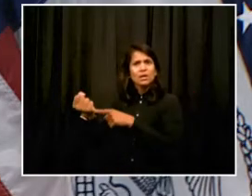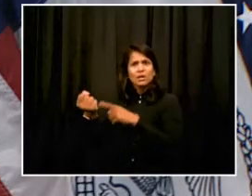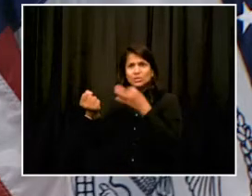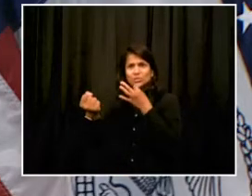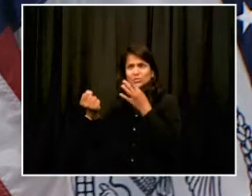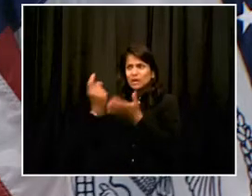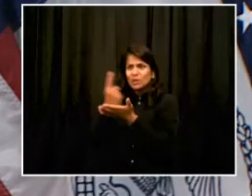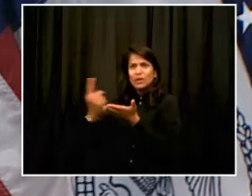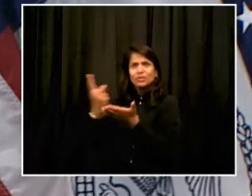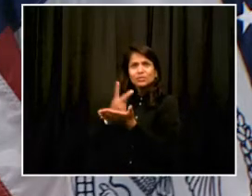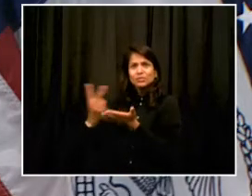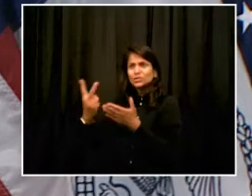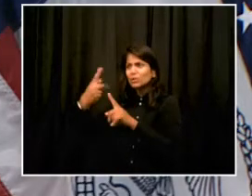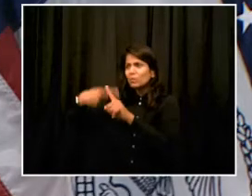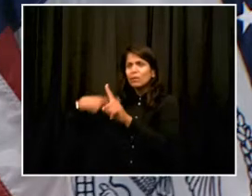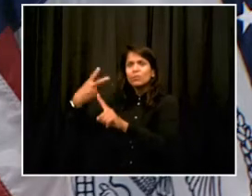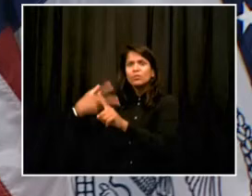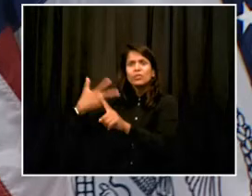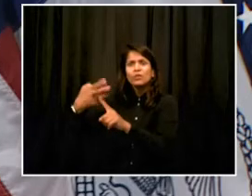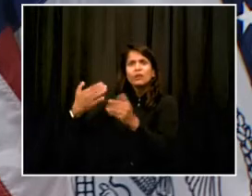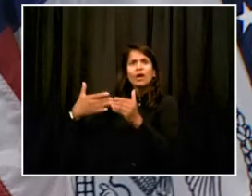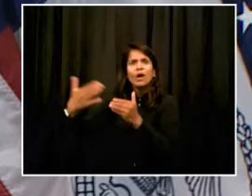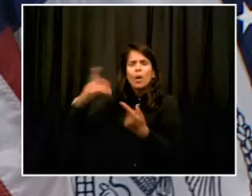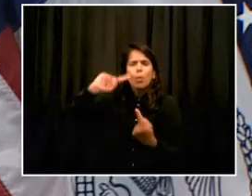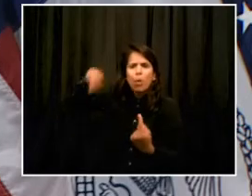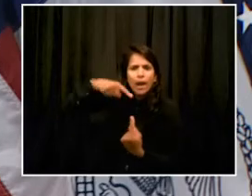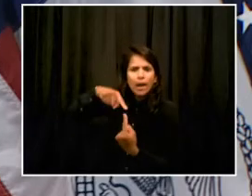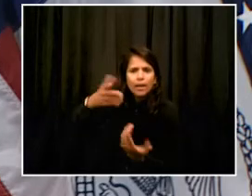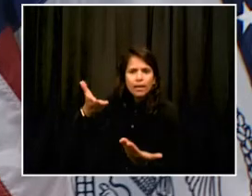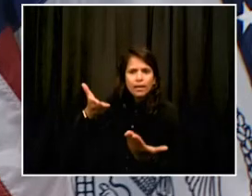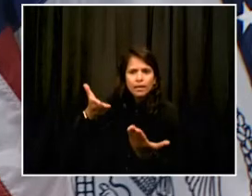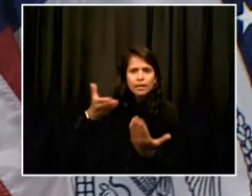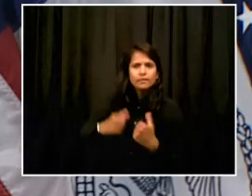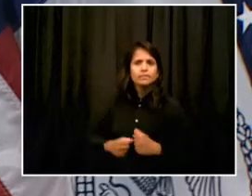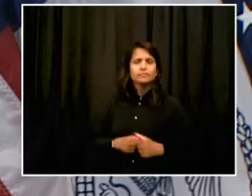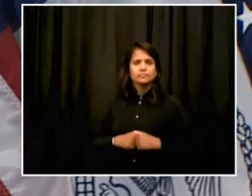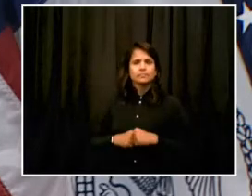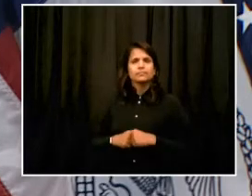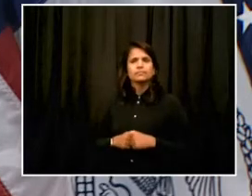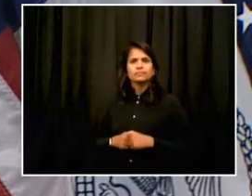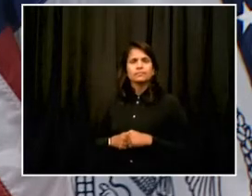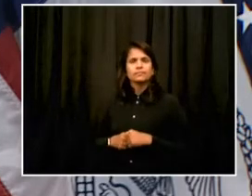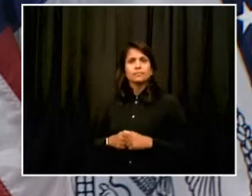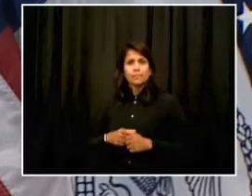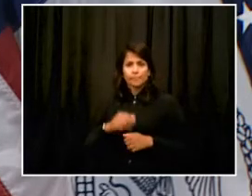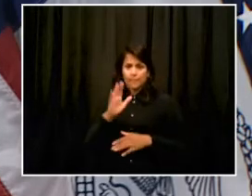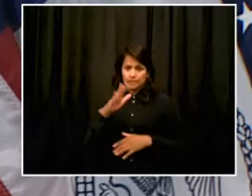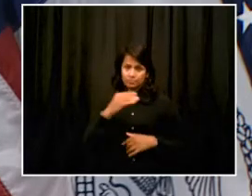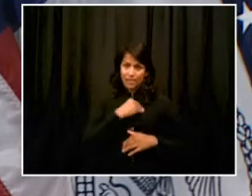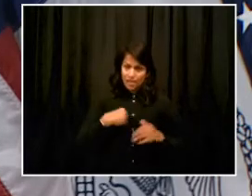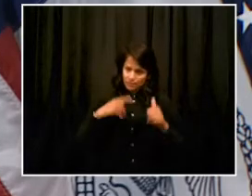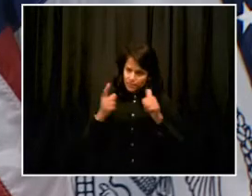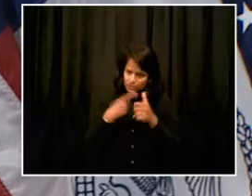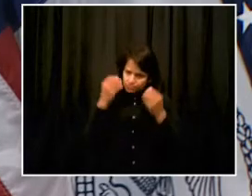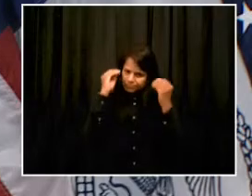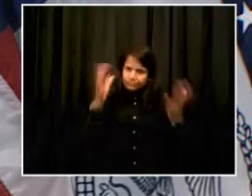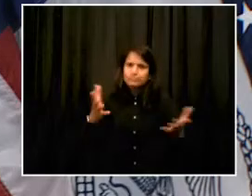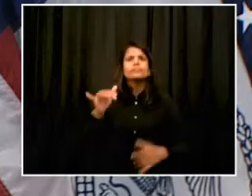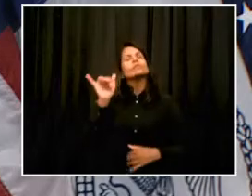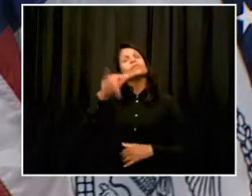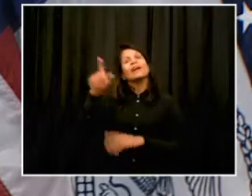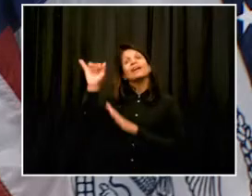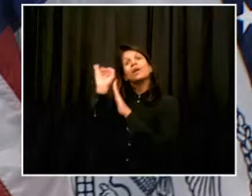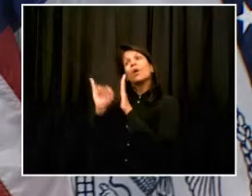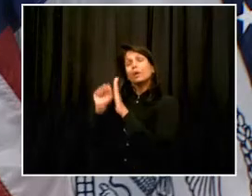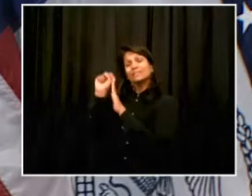from phases 3 and 4 where there were exceptions made. We're not ready on indoor dining. We're not ready